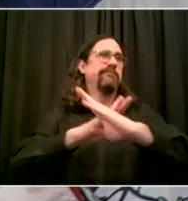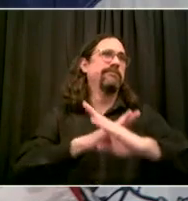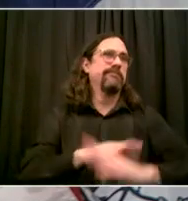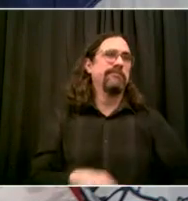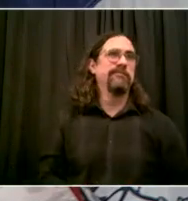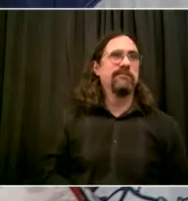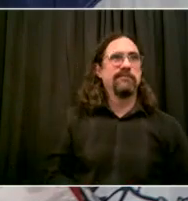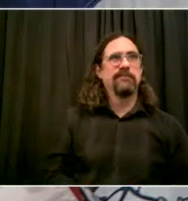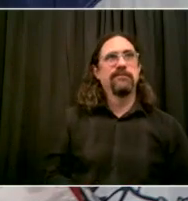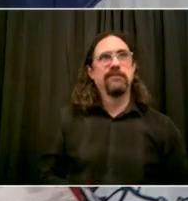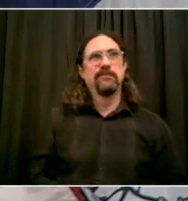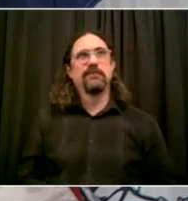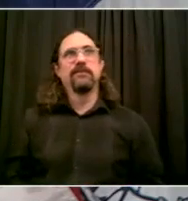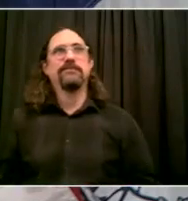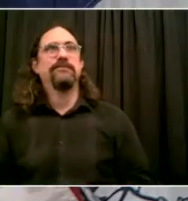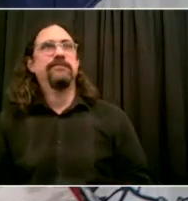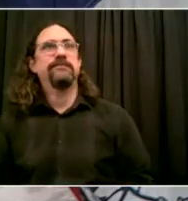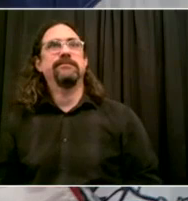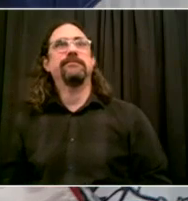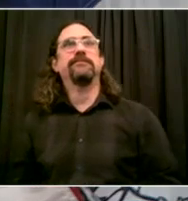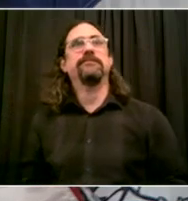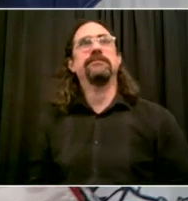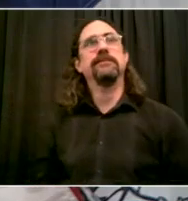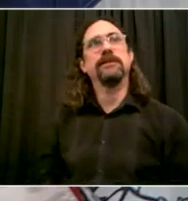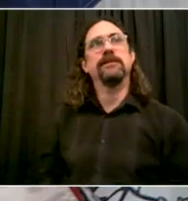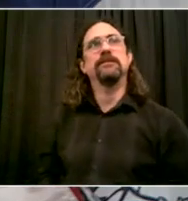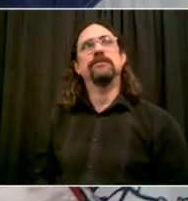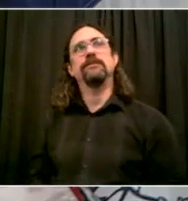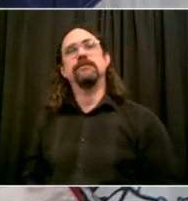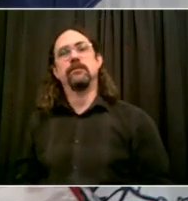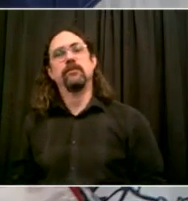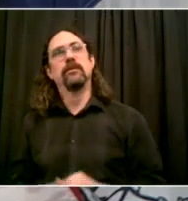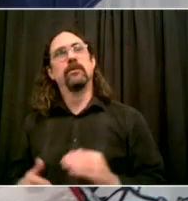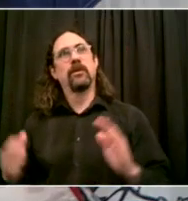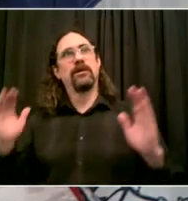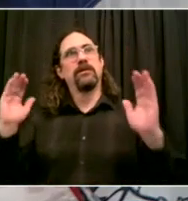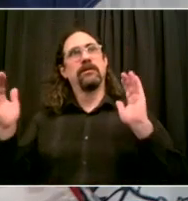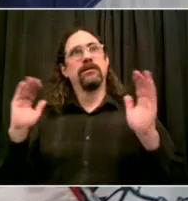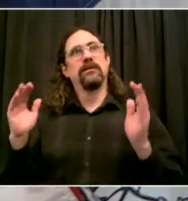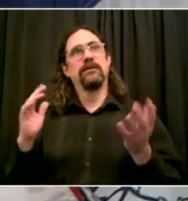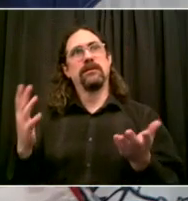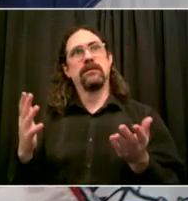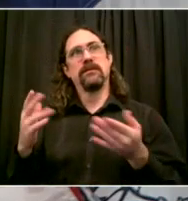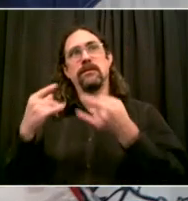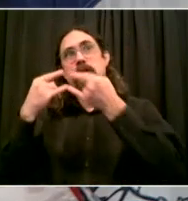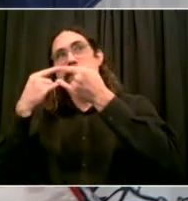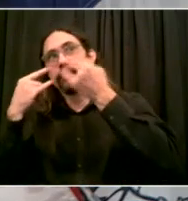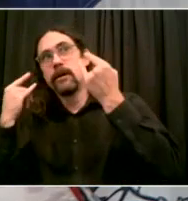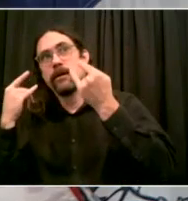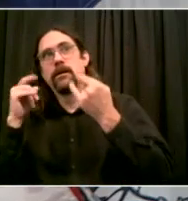indoors. We have time for two more. First is Fred from WNYC.